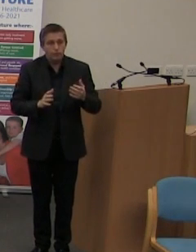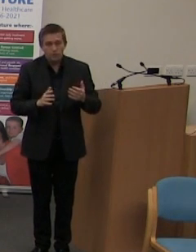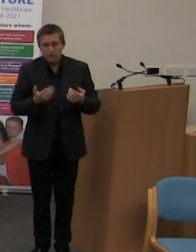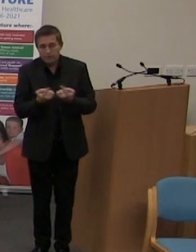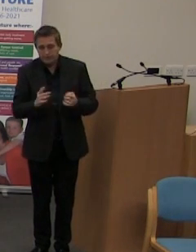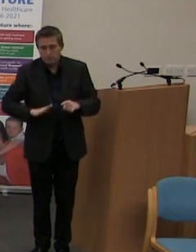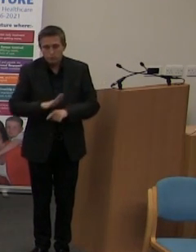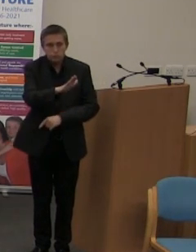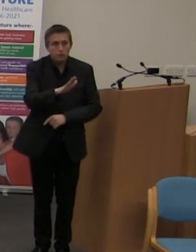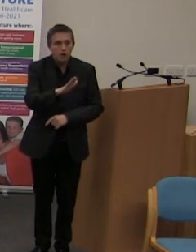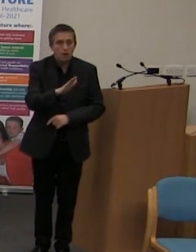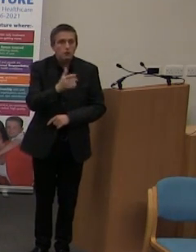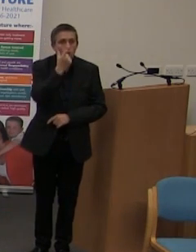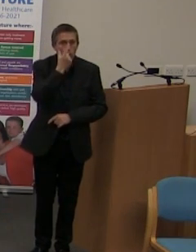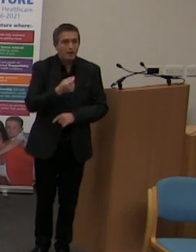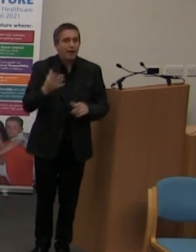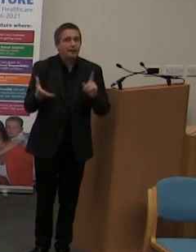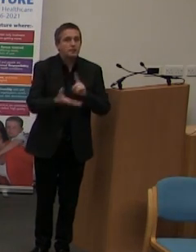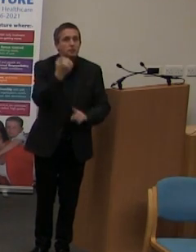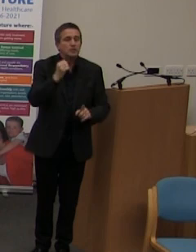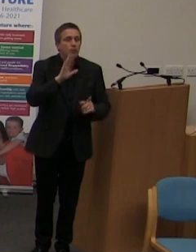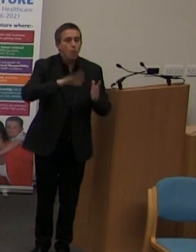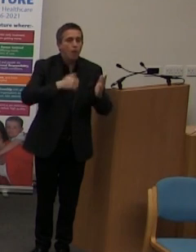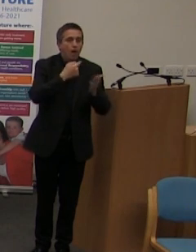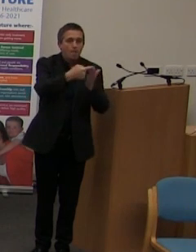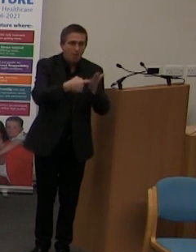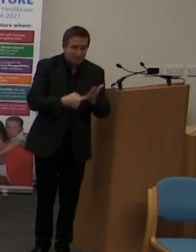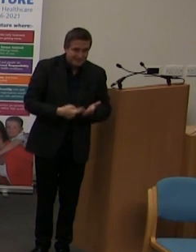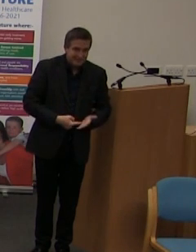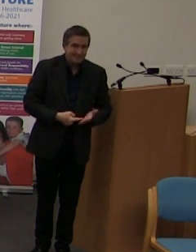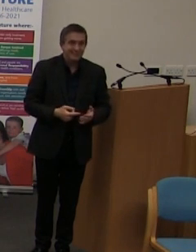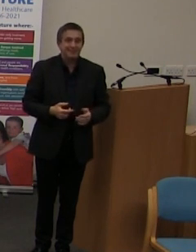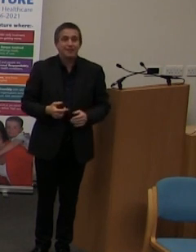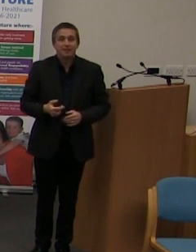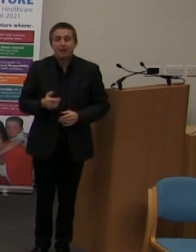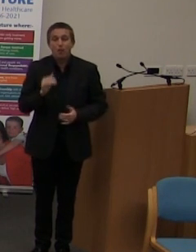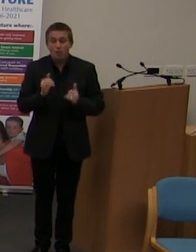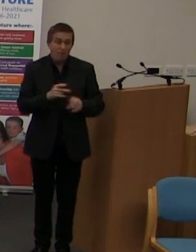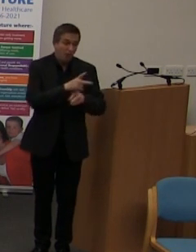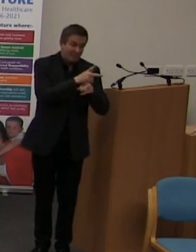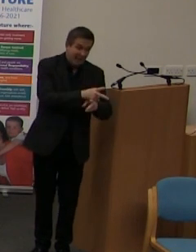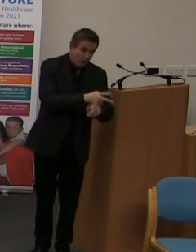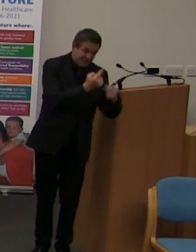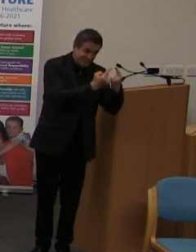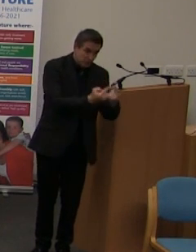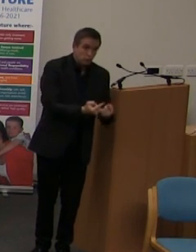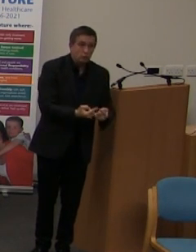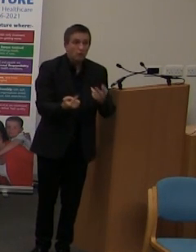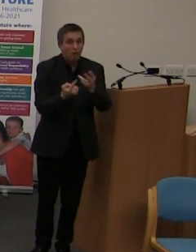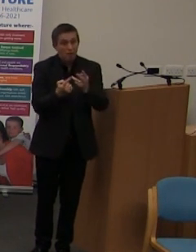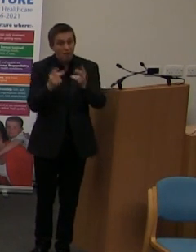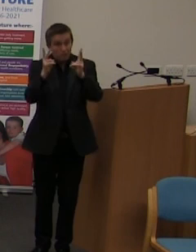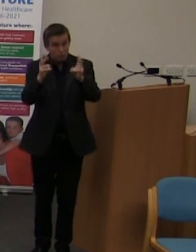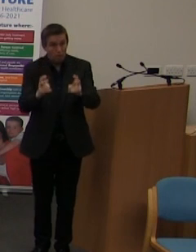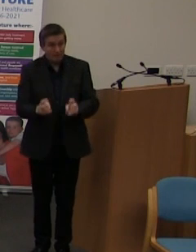we can further enhance national policy and that engagement with you, whether it's on carers' issues or in a whole host of other areas